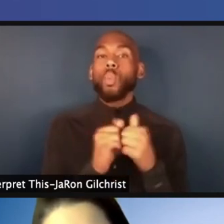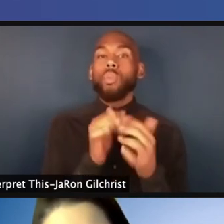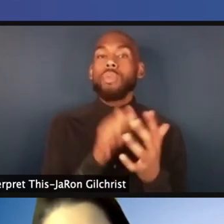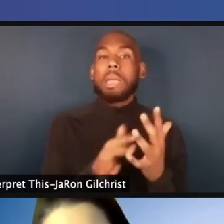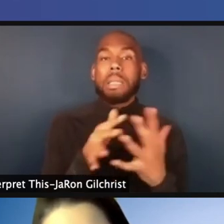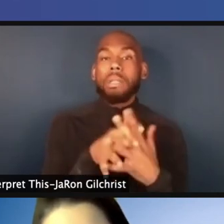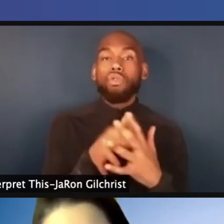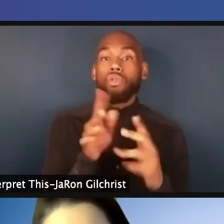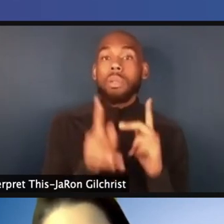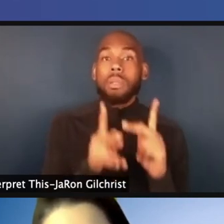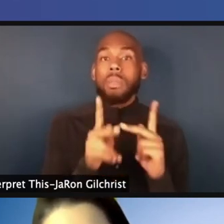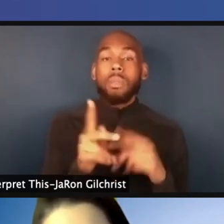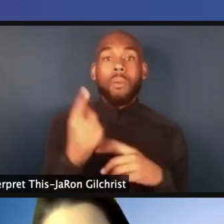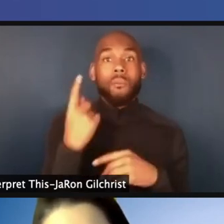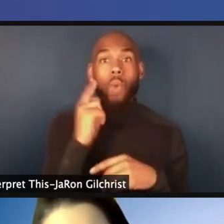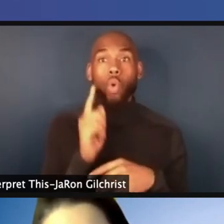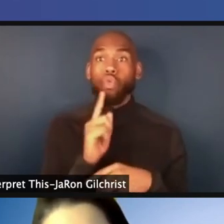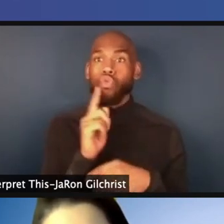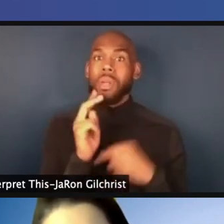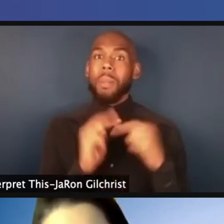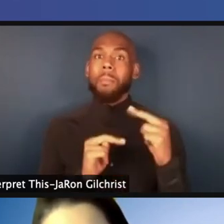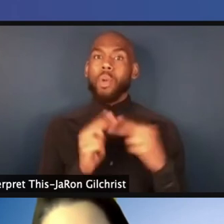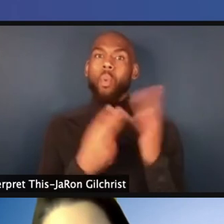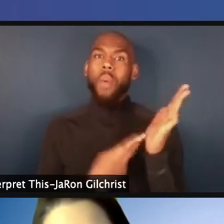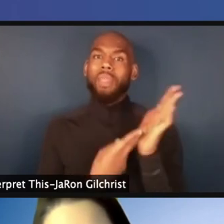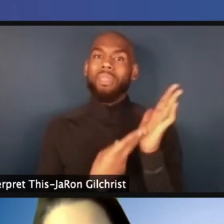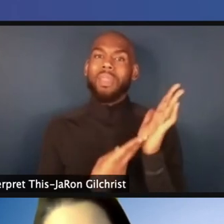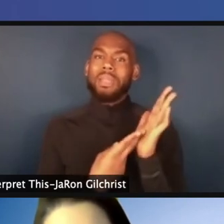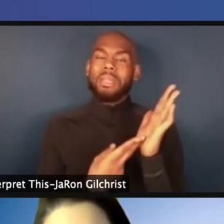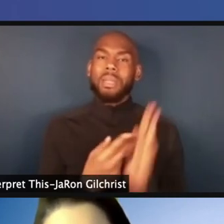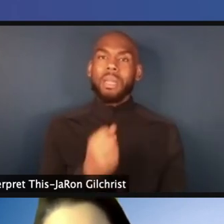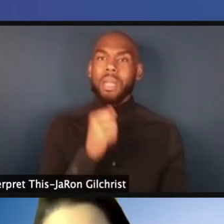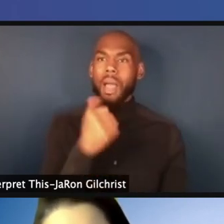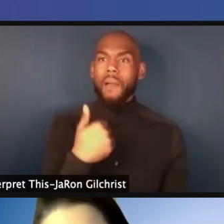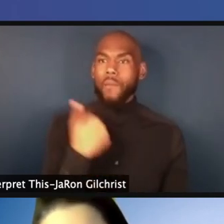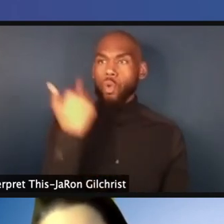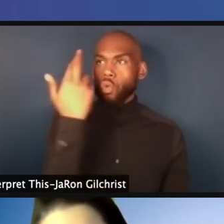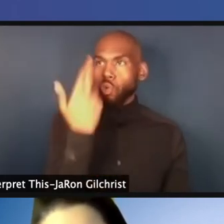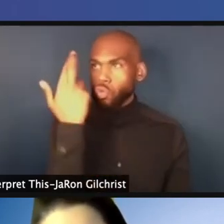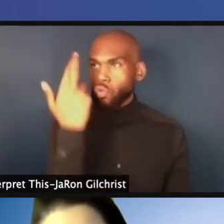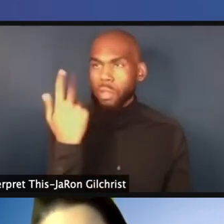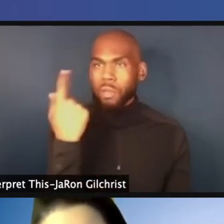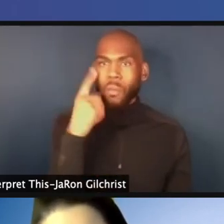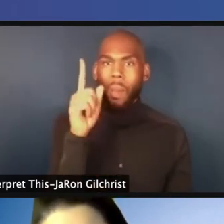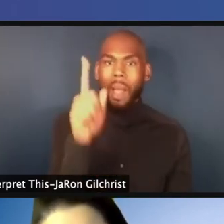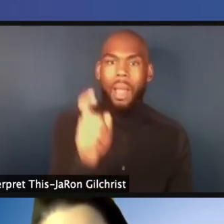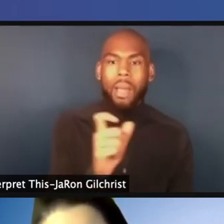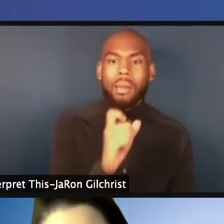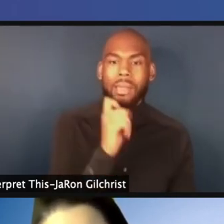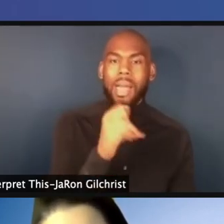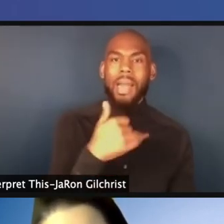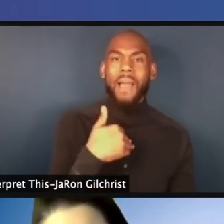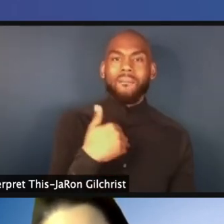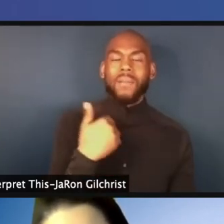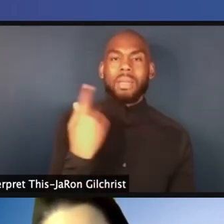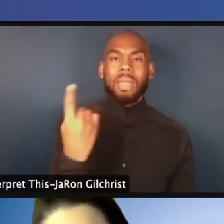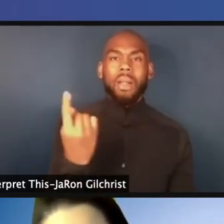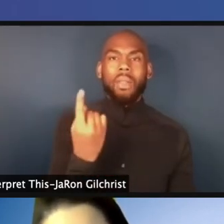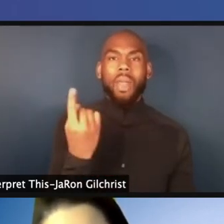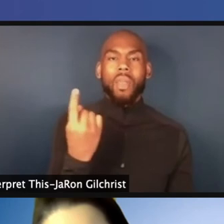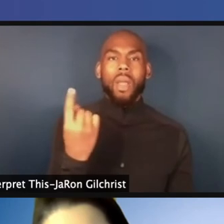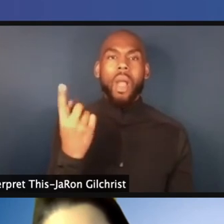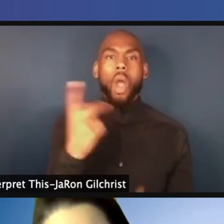than really building authentic relationships, not having a reason to ask, not having a thing to, you know, a